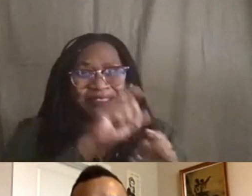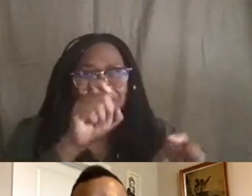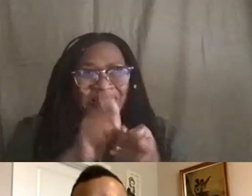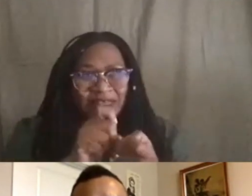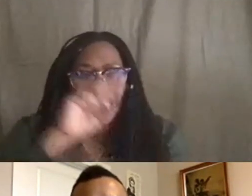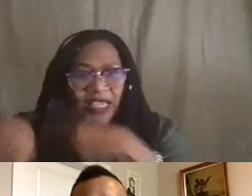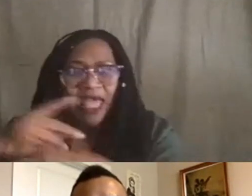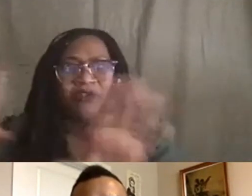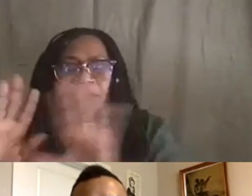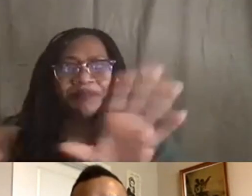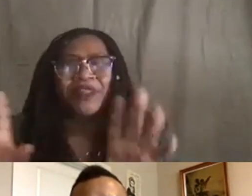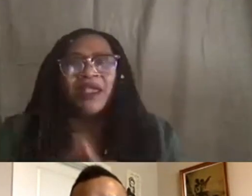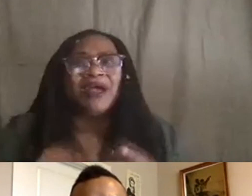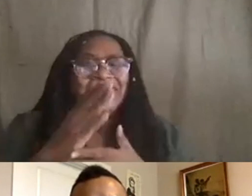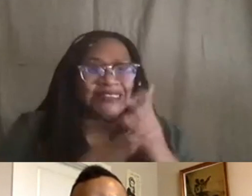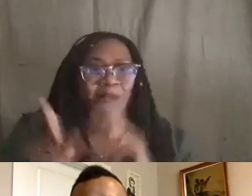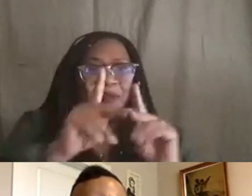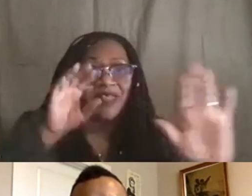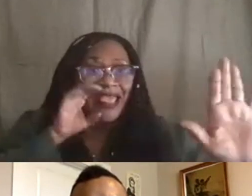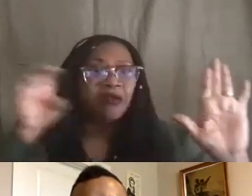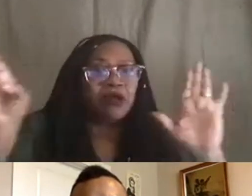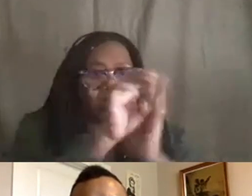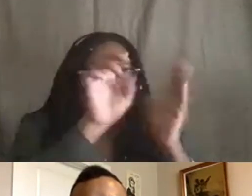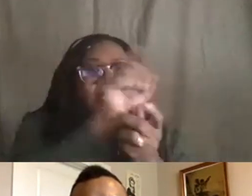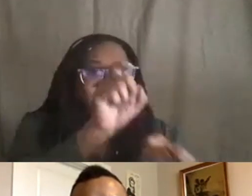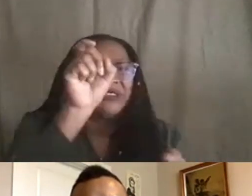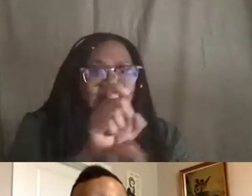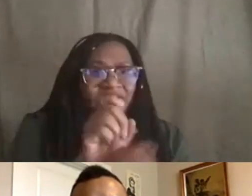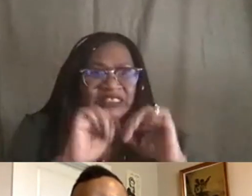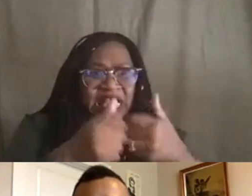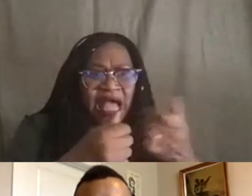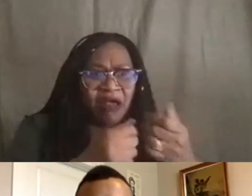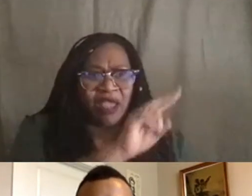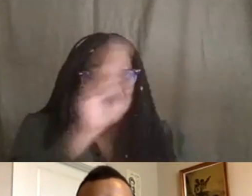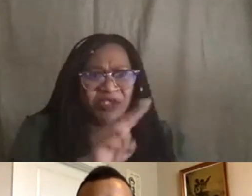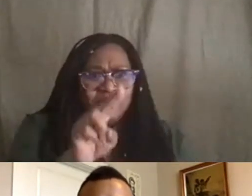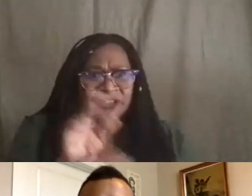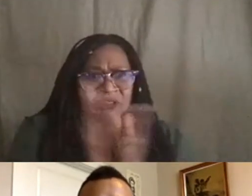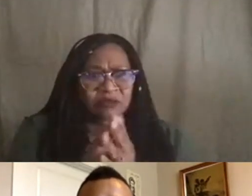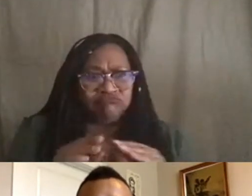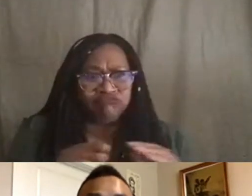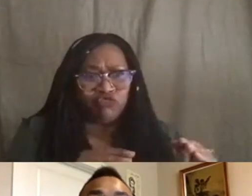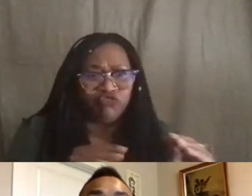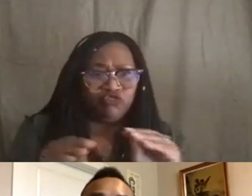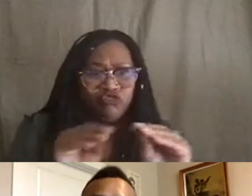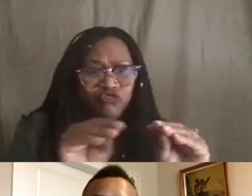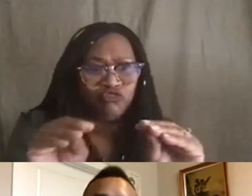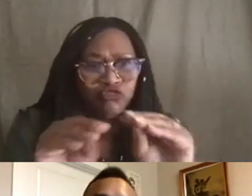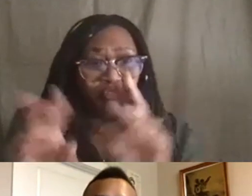but certain photographic images and how they're being used to mobilize, you know, people. People